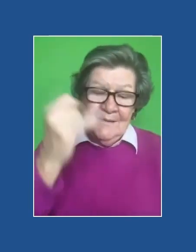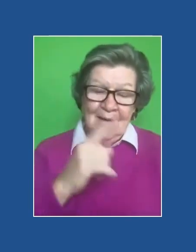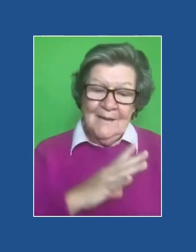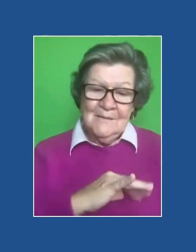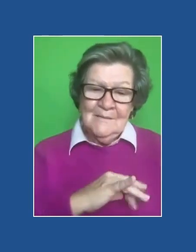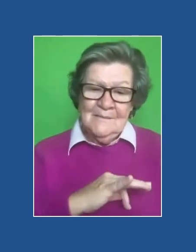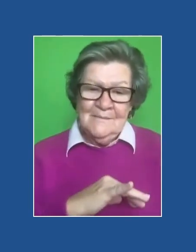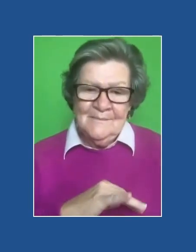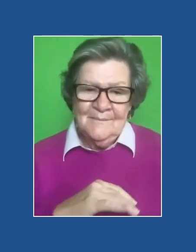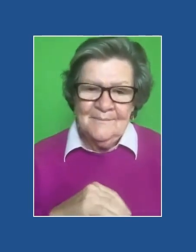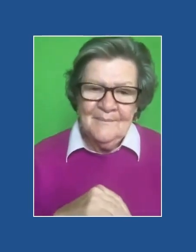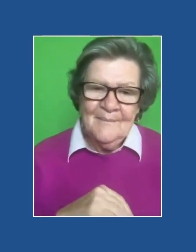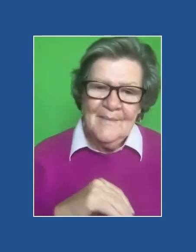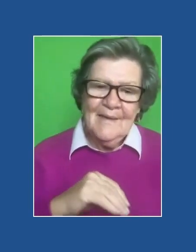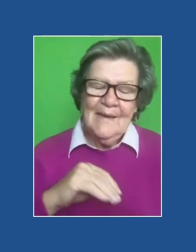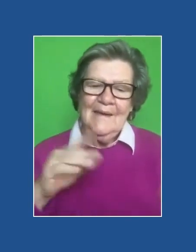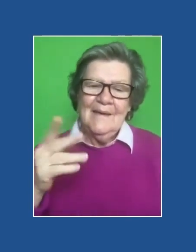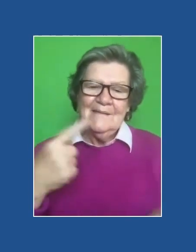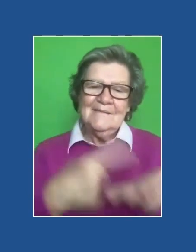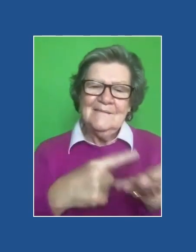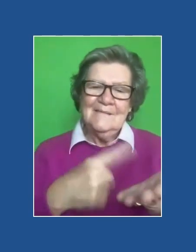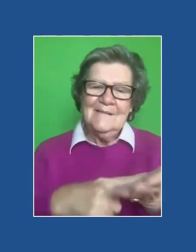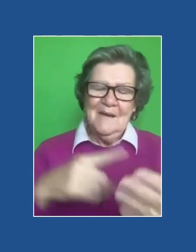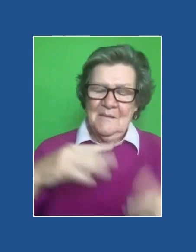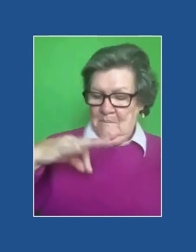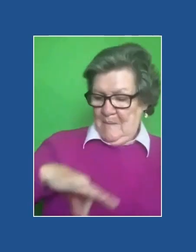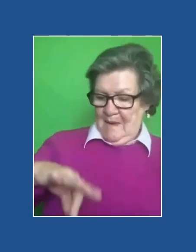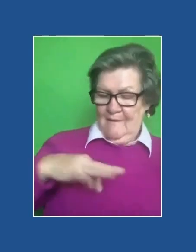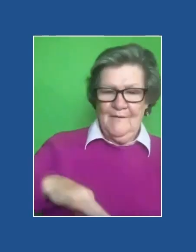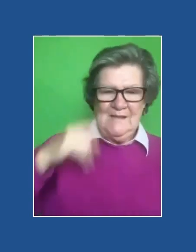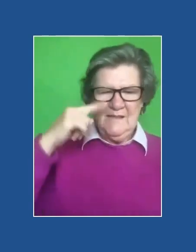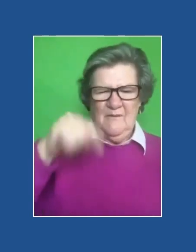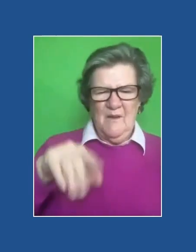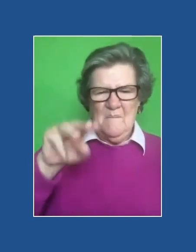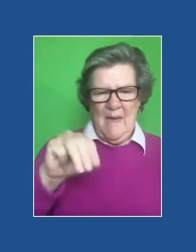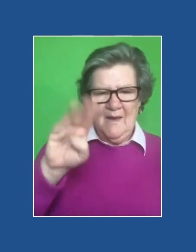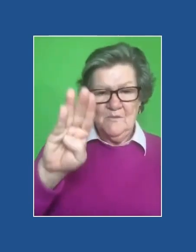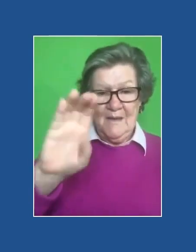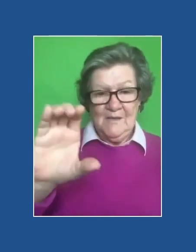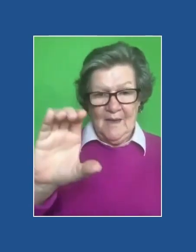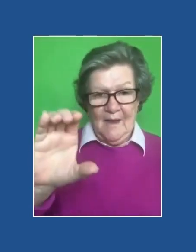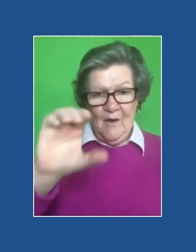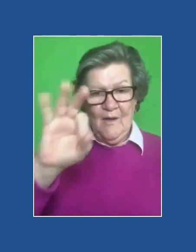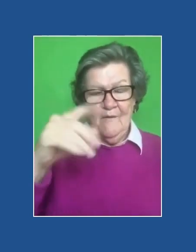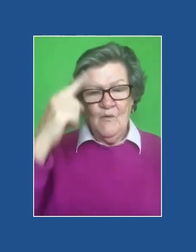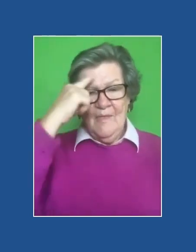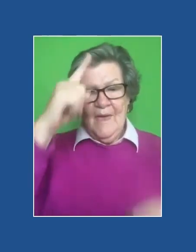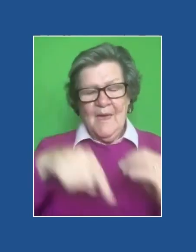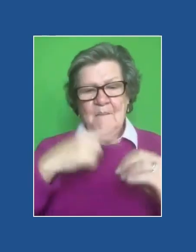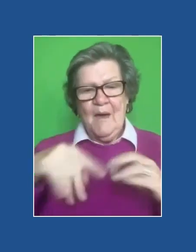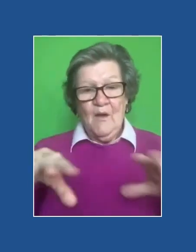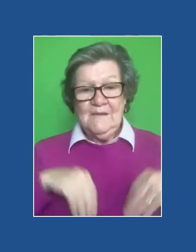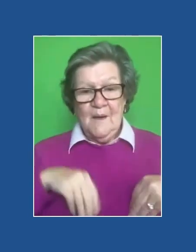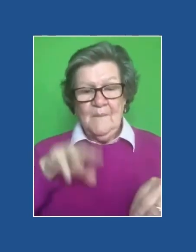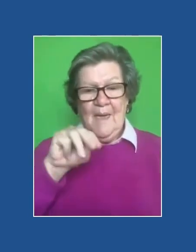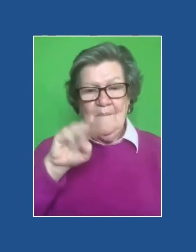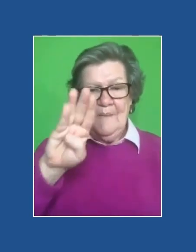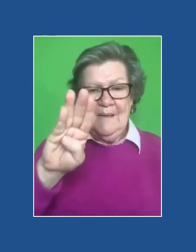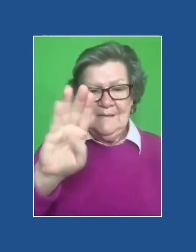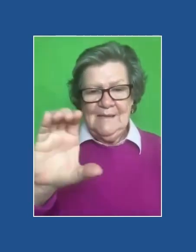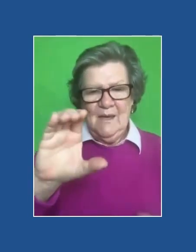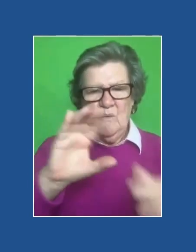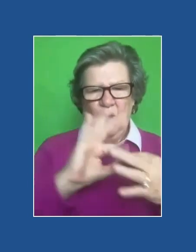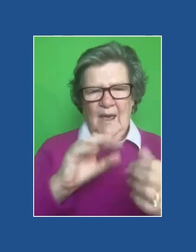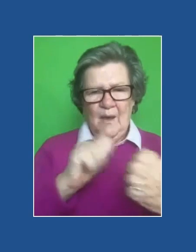nice discussion about the benefits of measurement-based care, particularly when we think about adopting MBC and a DBT